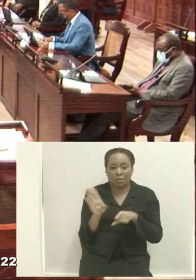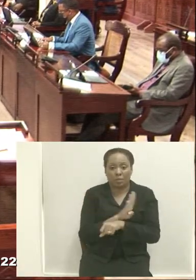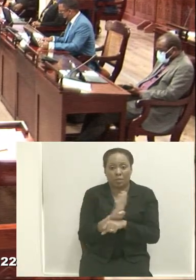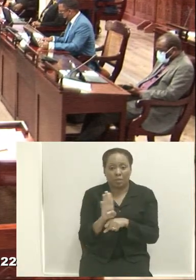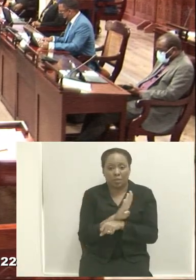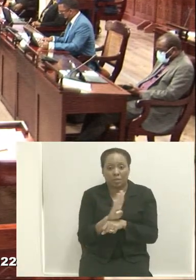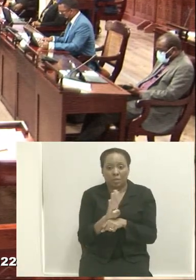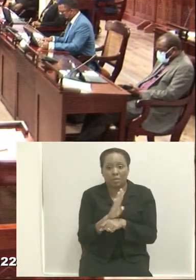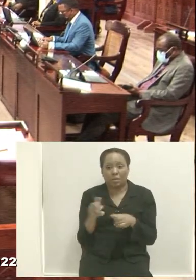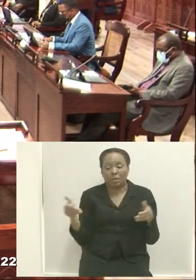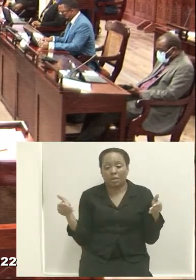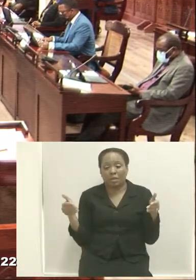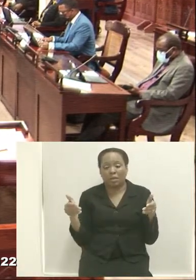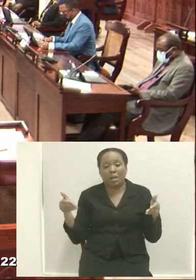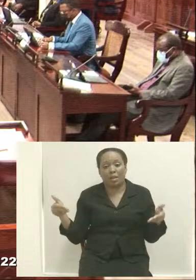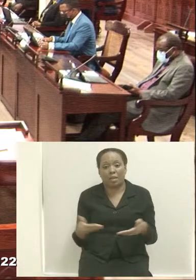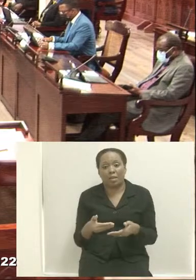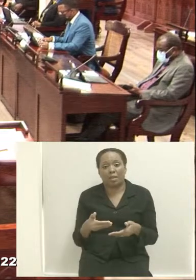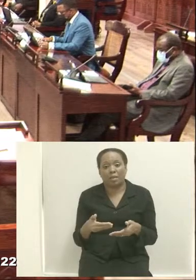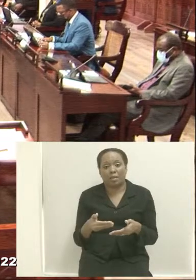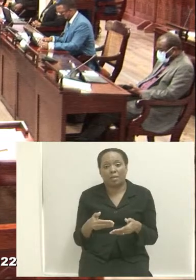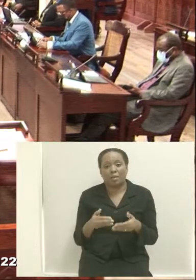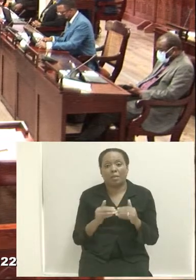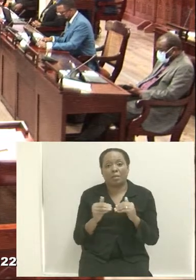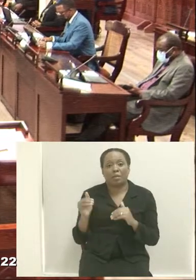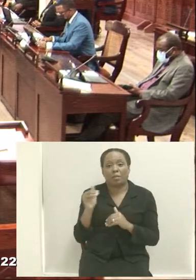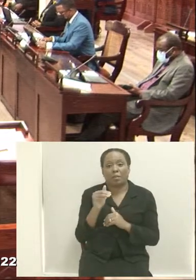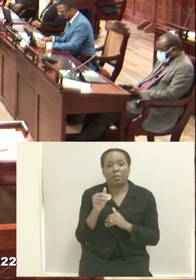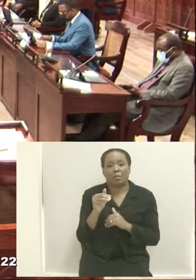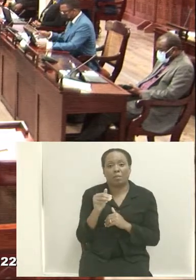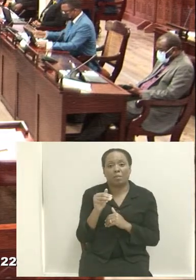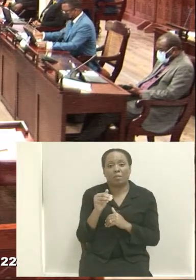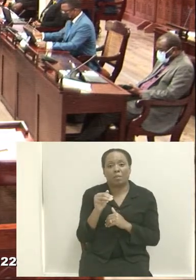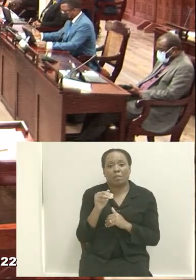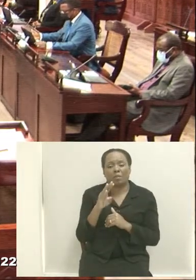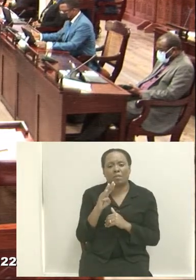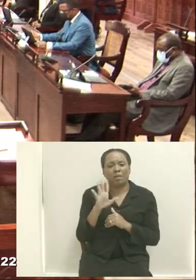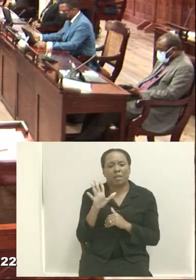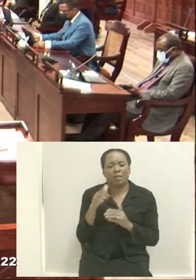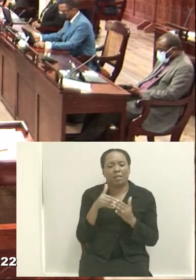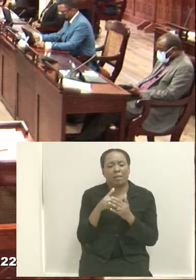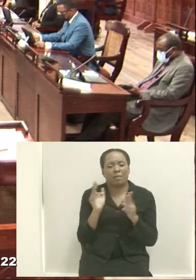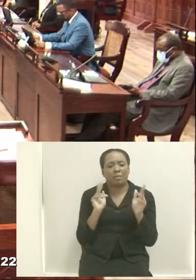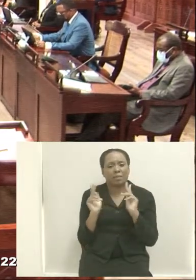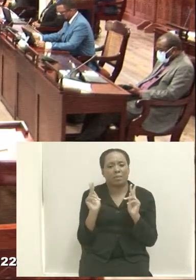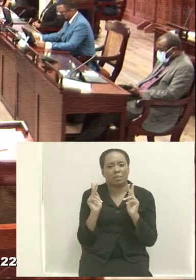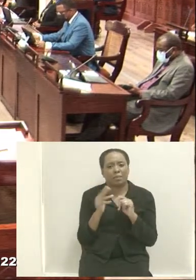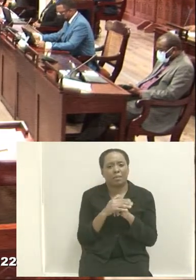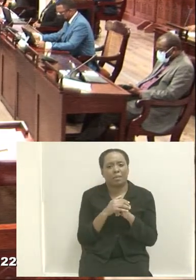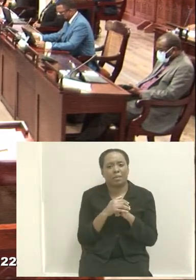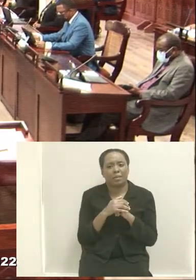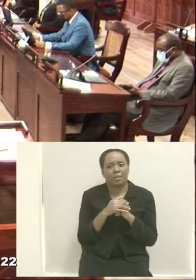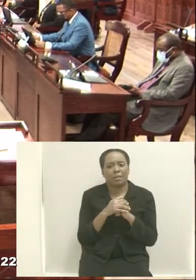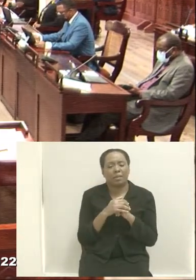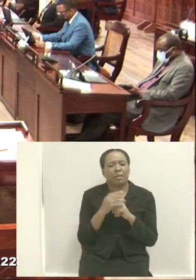hope I heard you correctly. And that is an impressive number. And